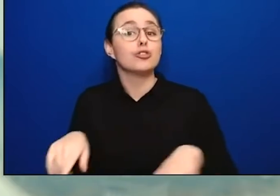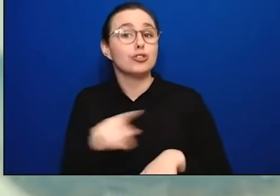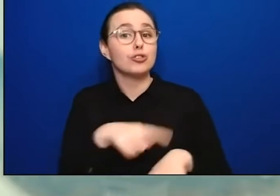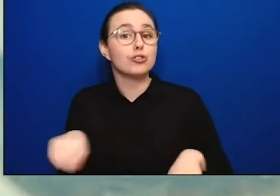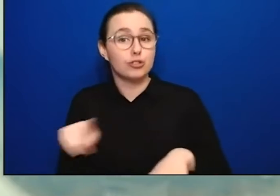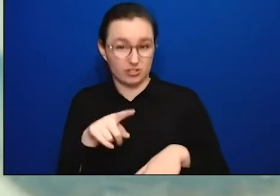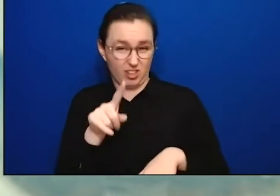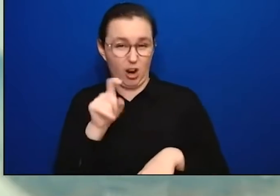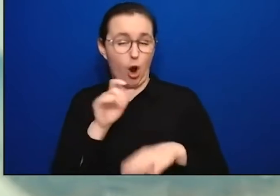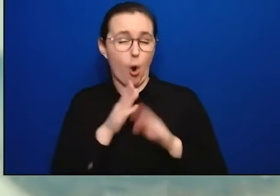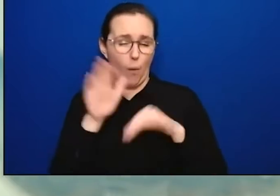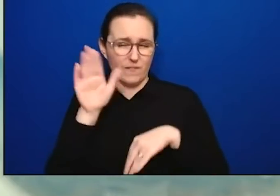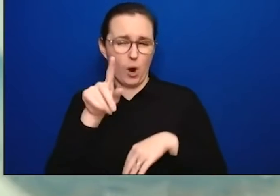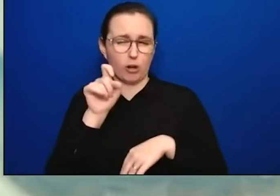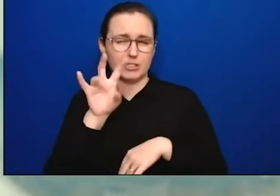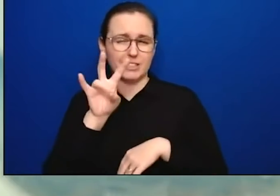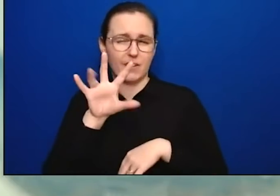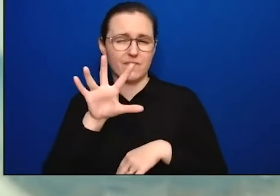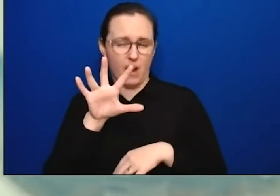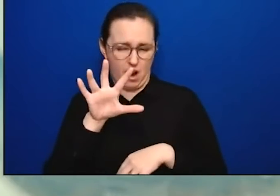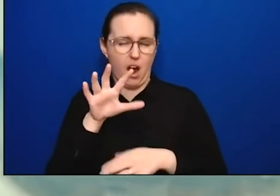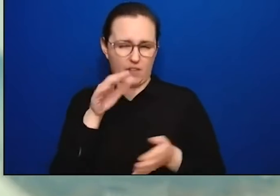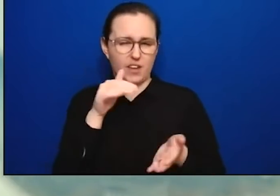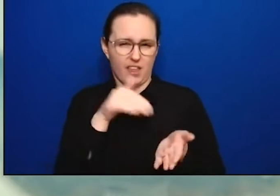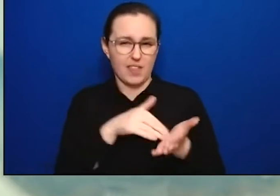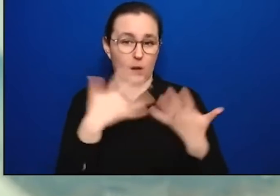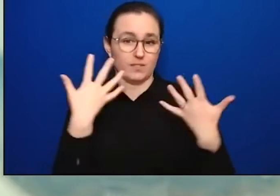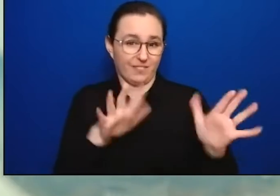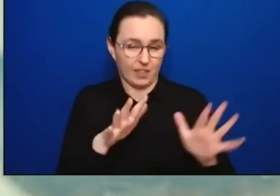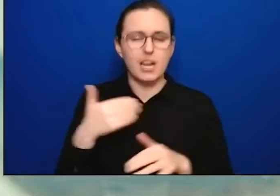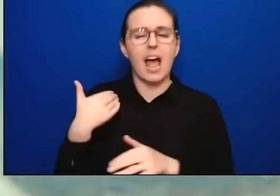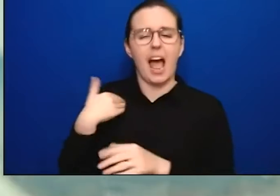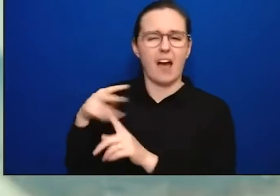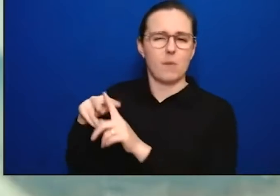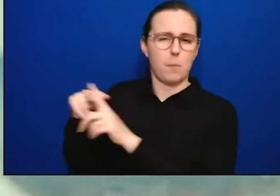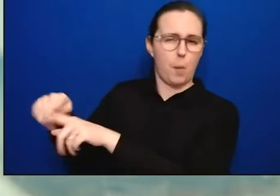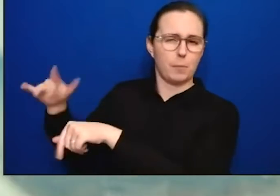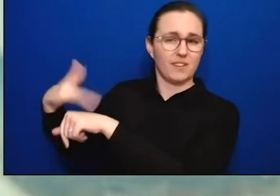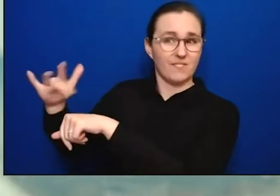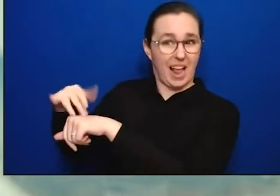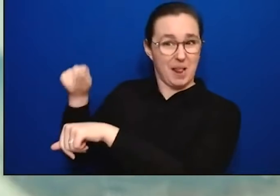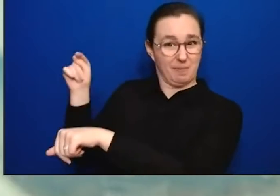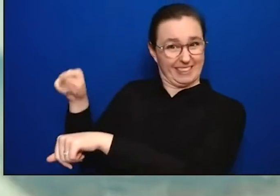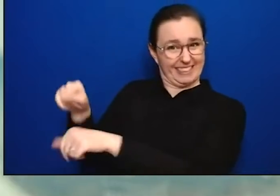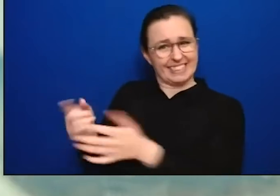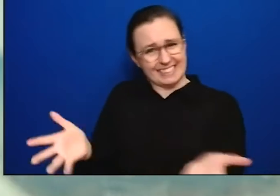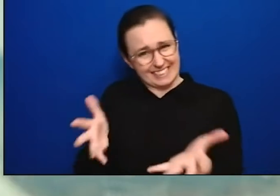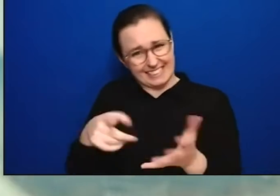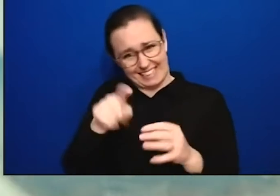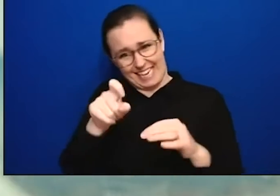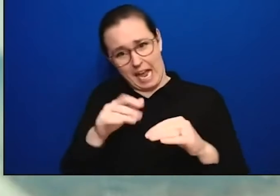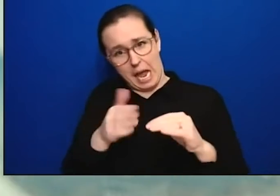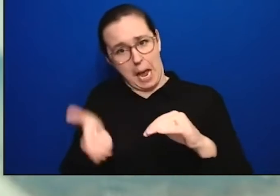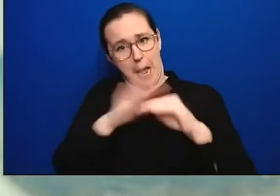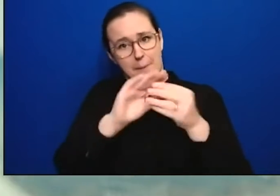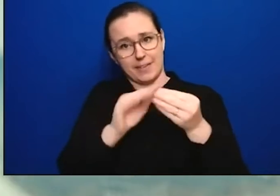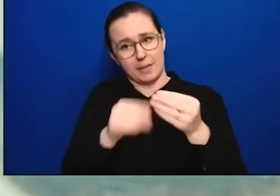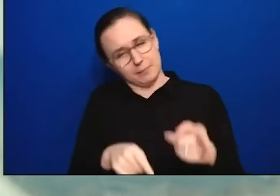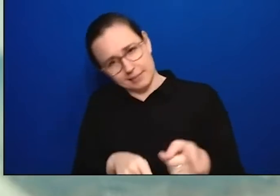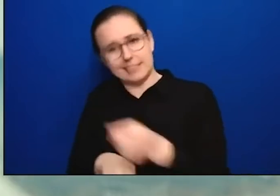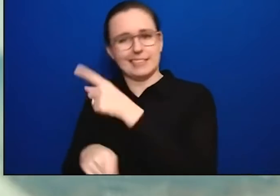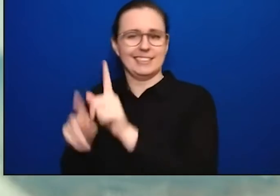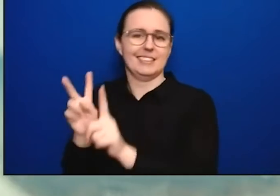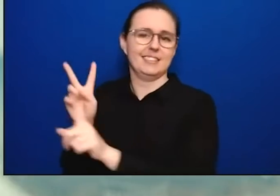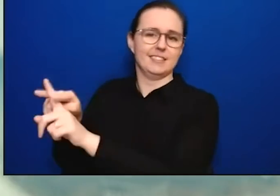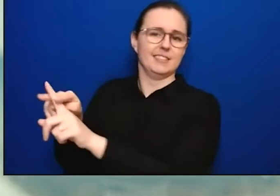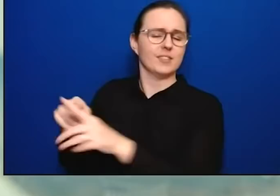175,968 children have now had their dose 1 immunization against COVID-19. But that number can be